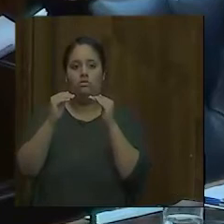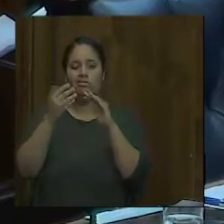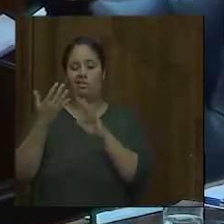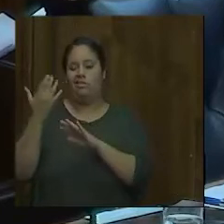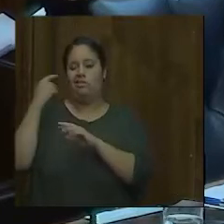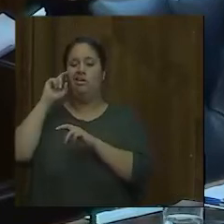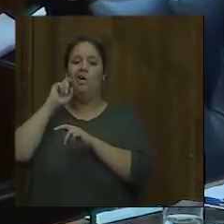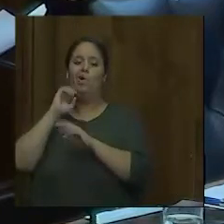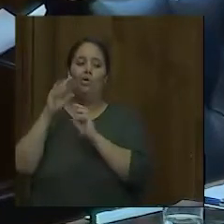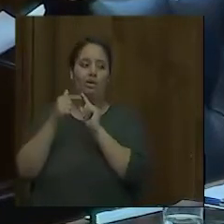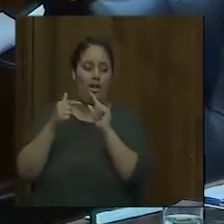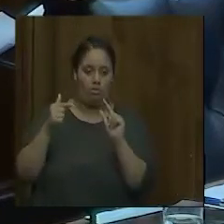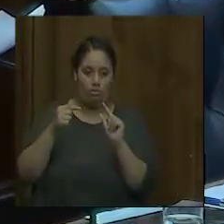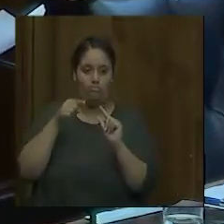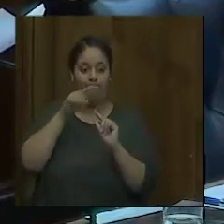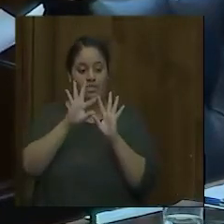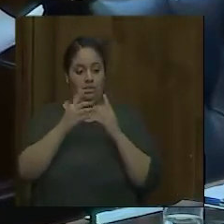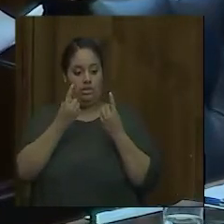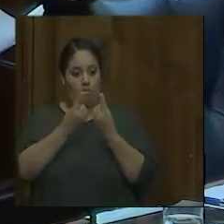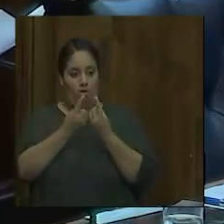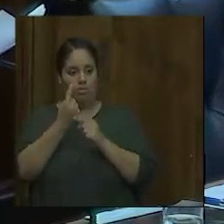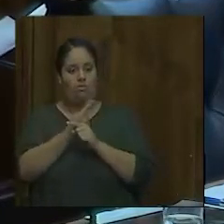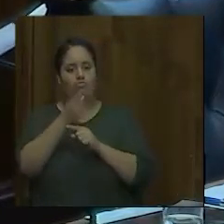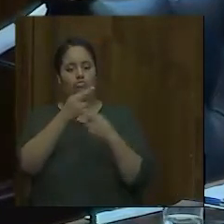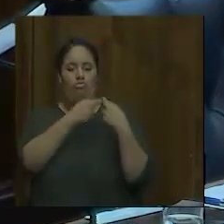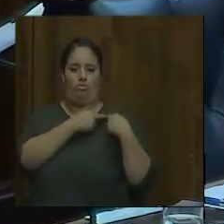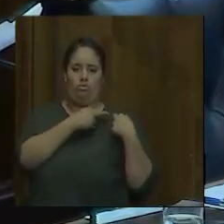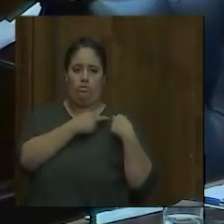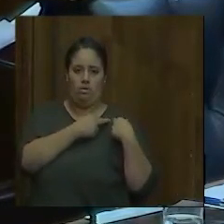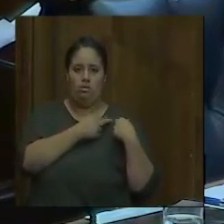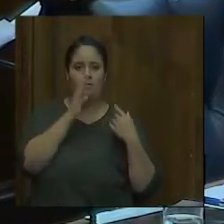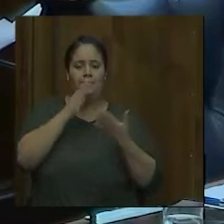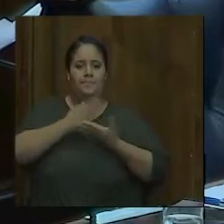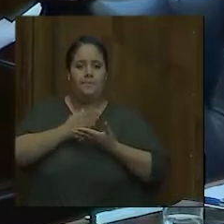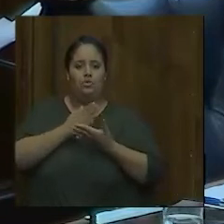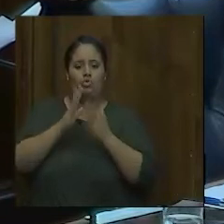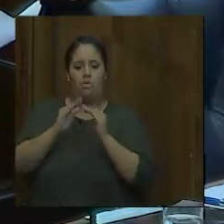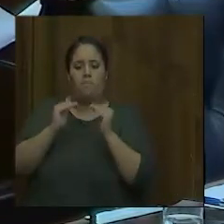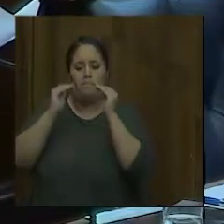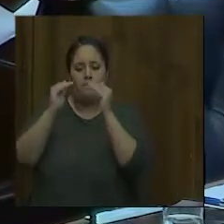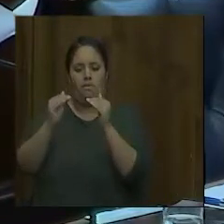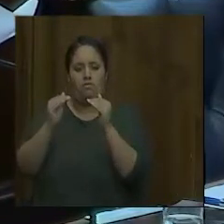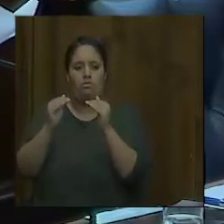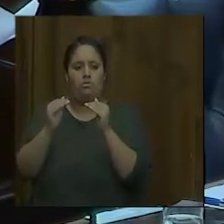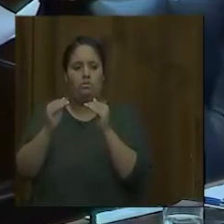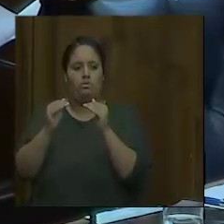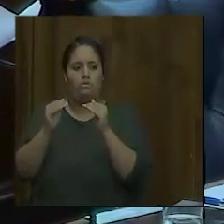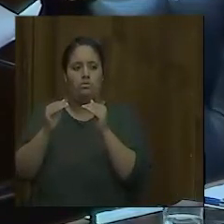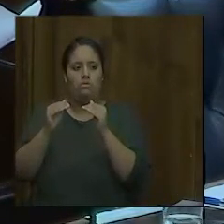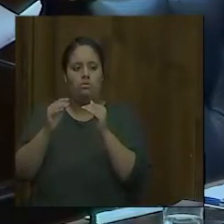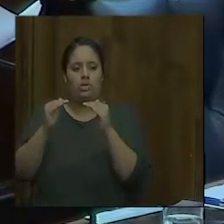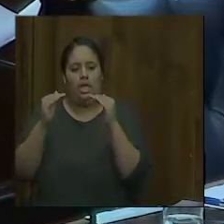indigenous languages. This department is also responsible to ensuring promoting of